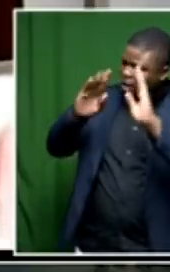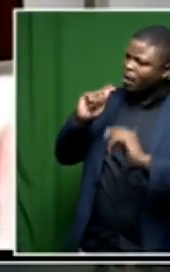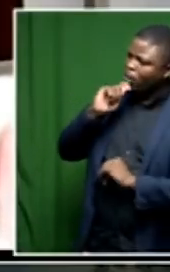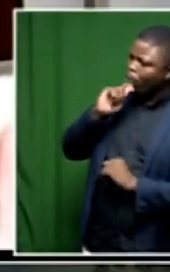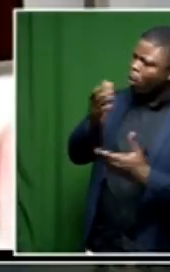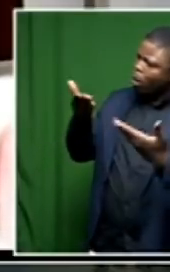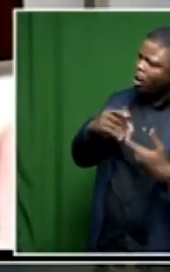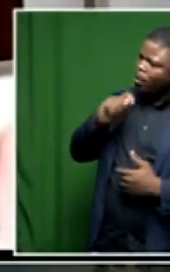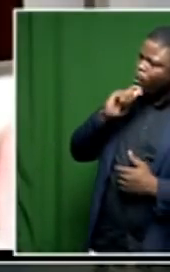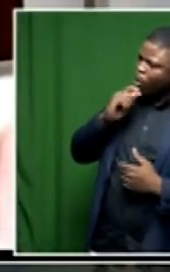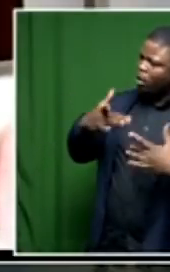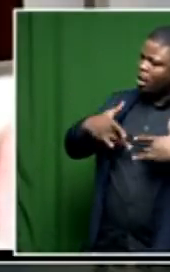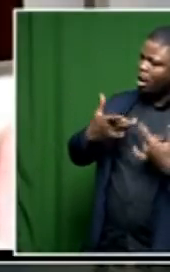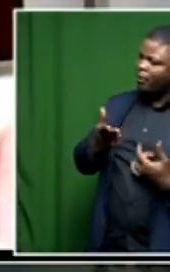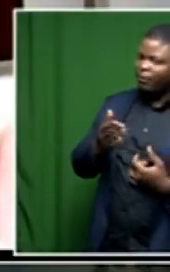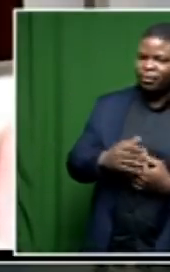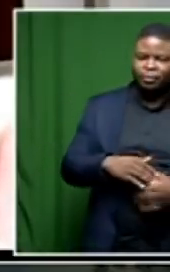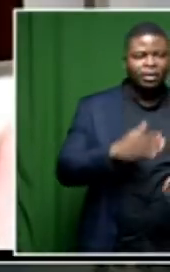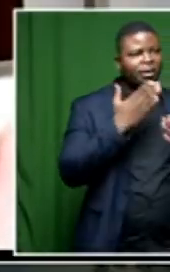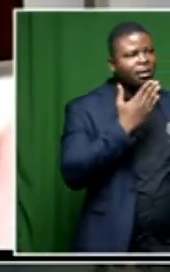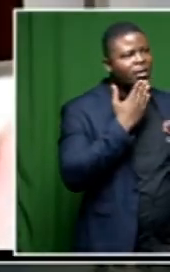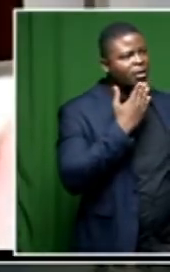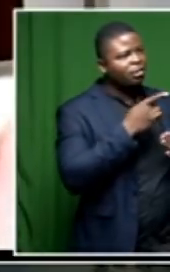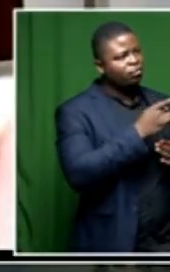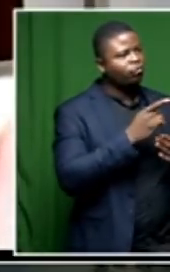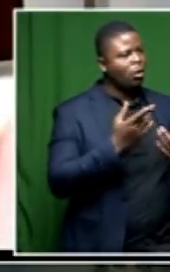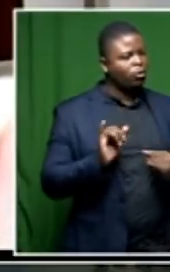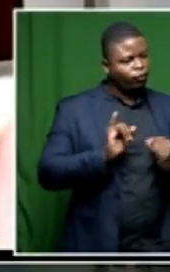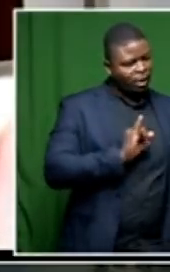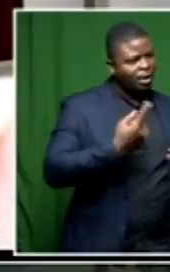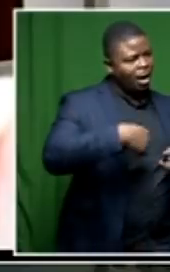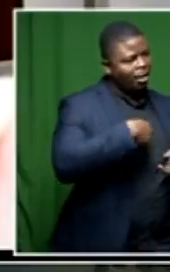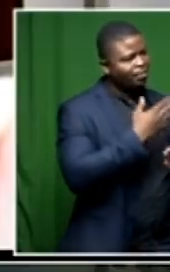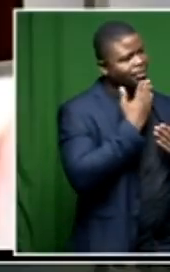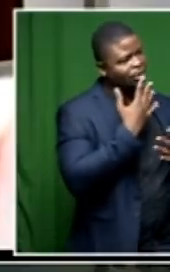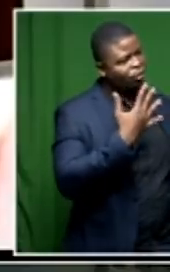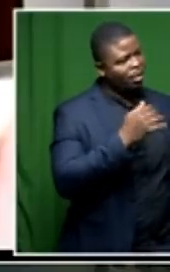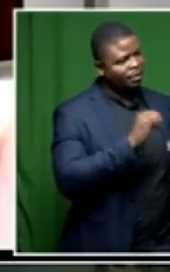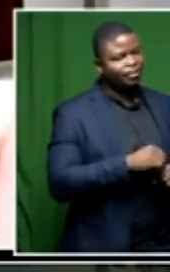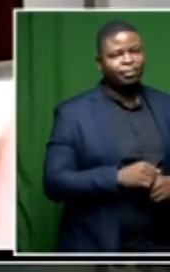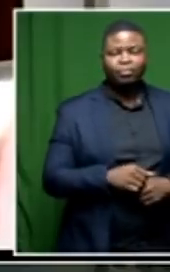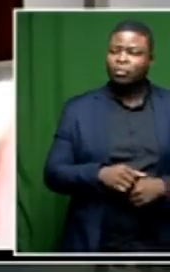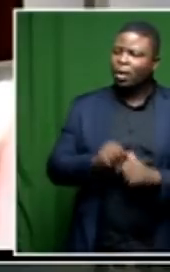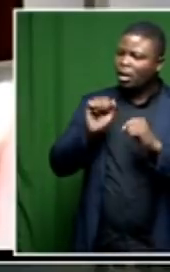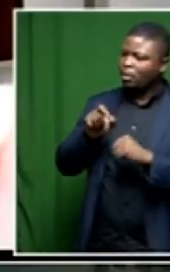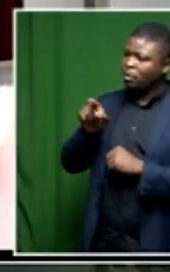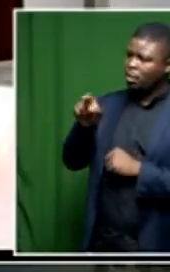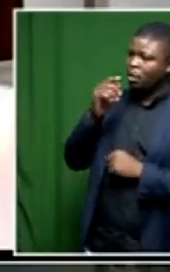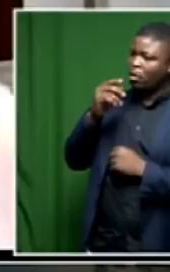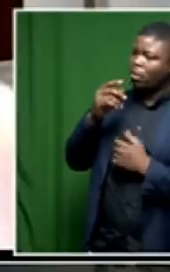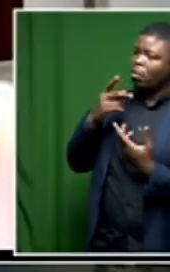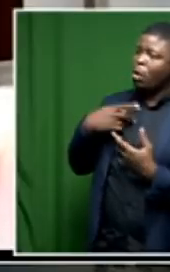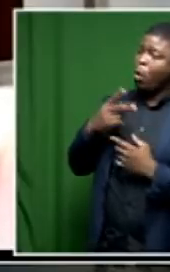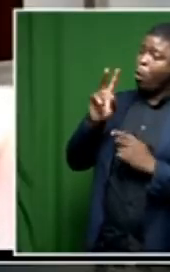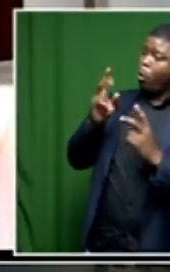Good morning and thanks for hosting us. Mr. Nkosi, as you would have heard there, one of the trending topics